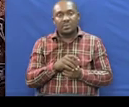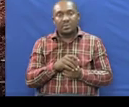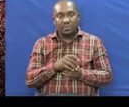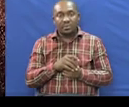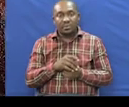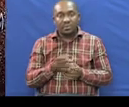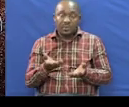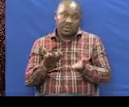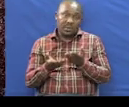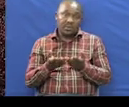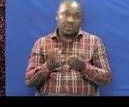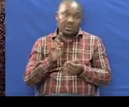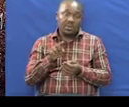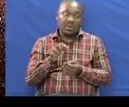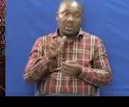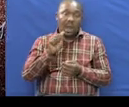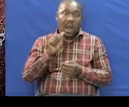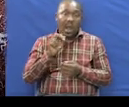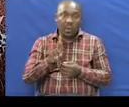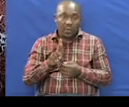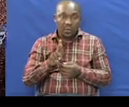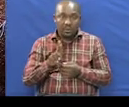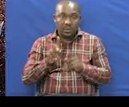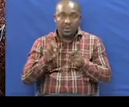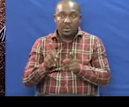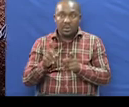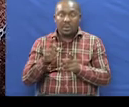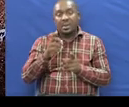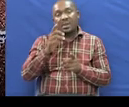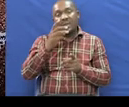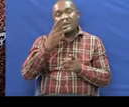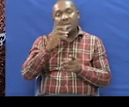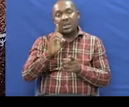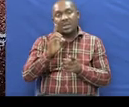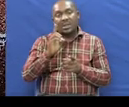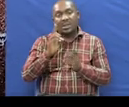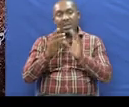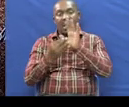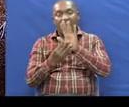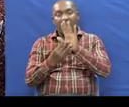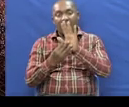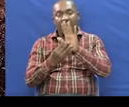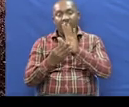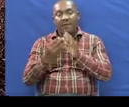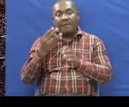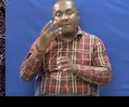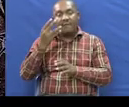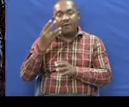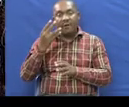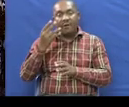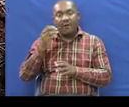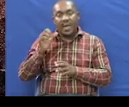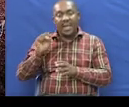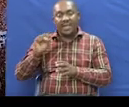4s1. There are changes. If you try to check for chromium, it is from 3d4 to